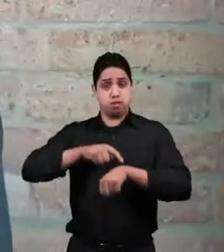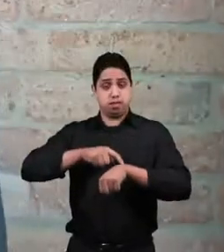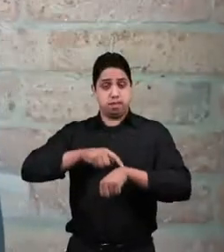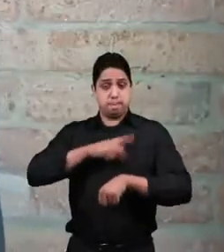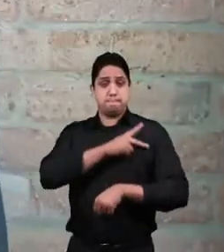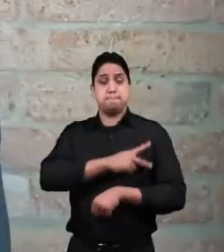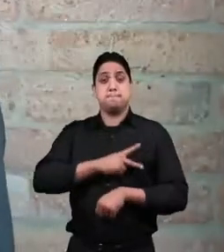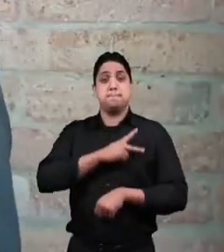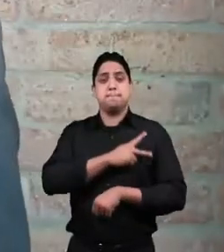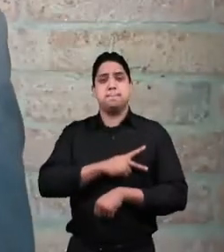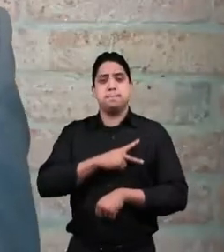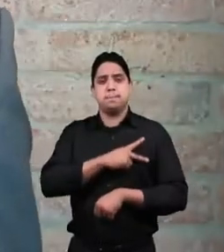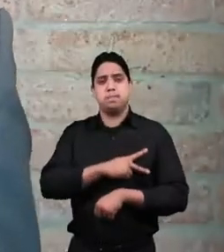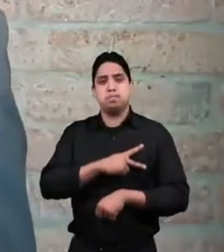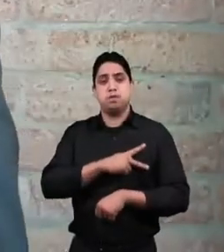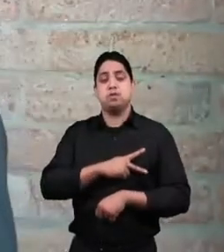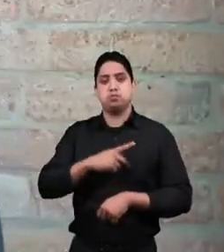Paul